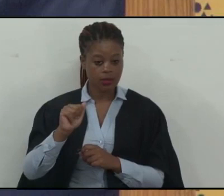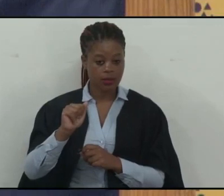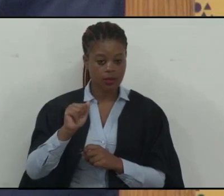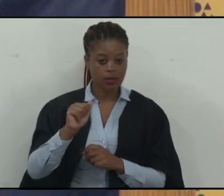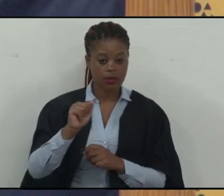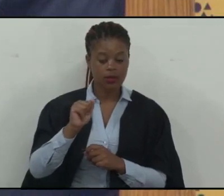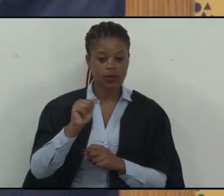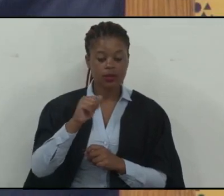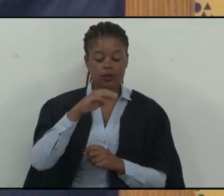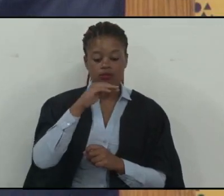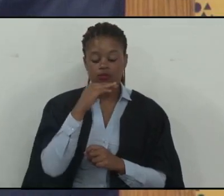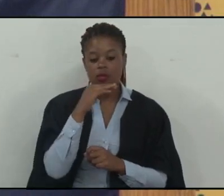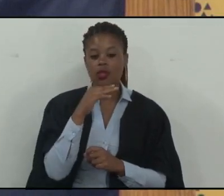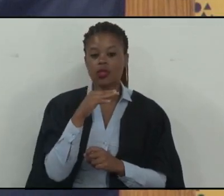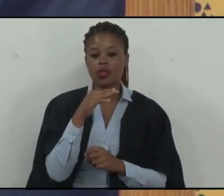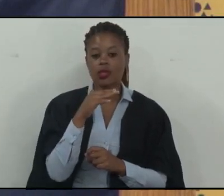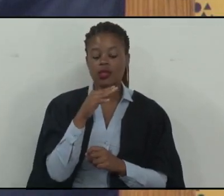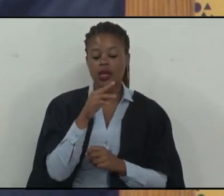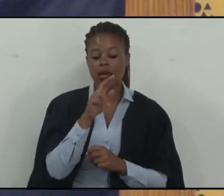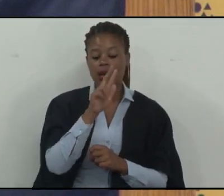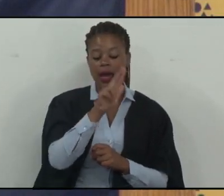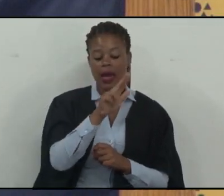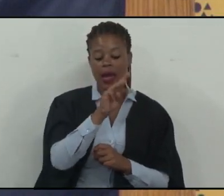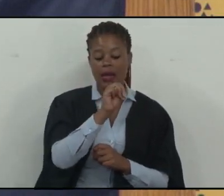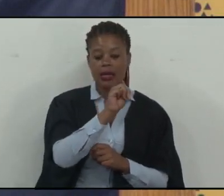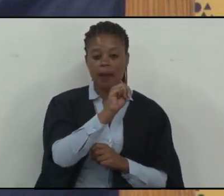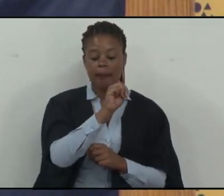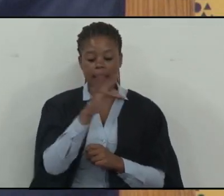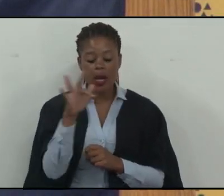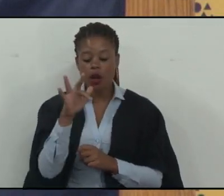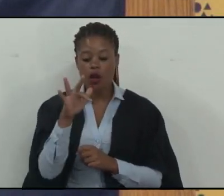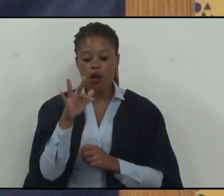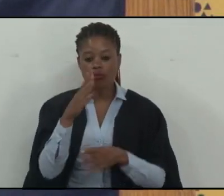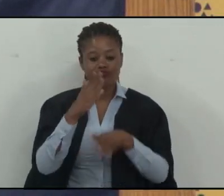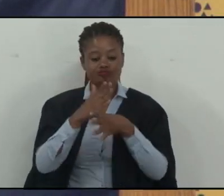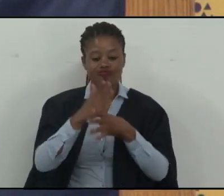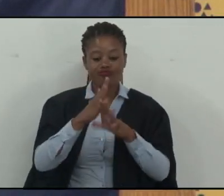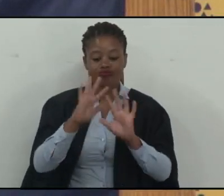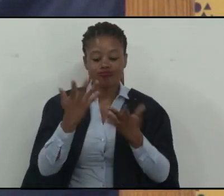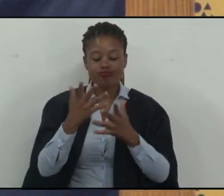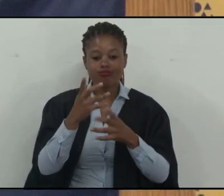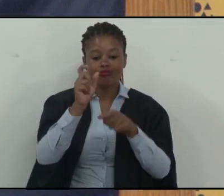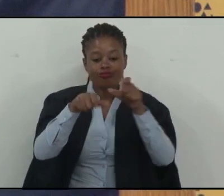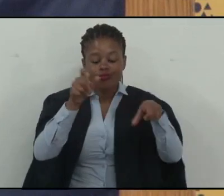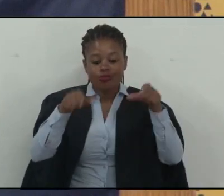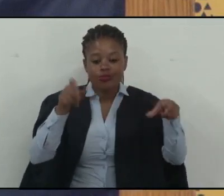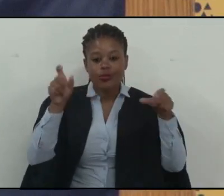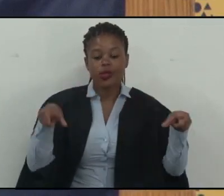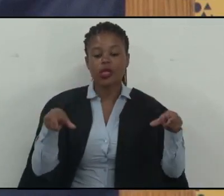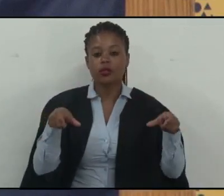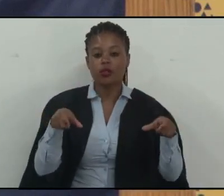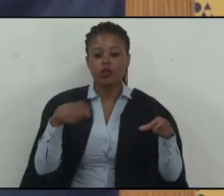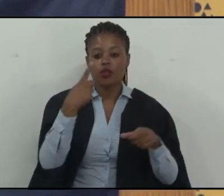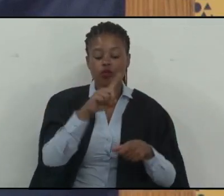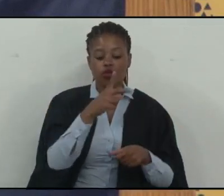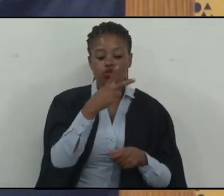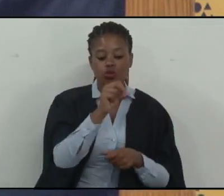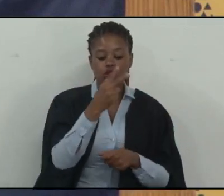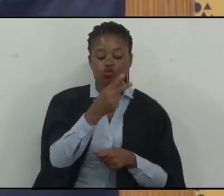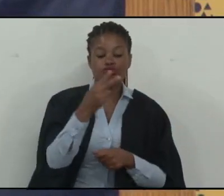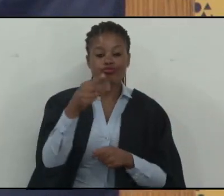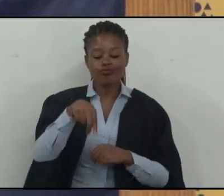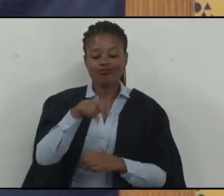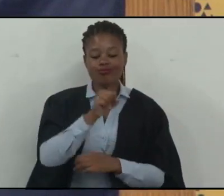the incredible number of 8 million unemployed persons in the second quarter of 2022 in